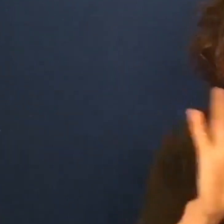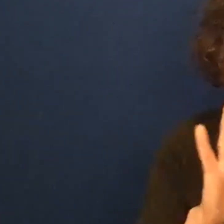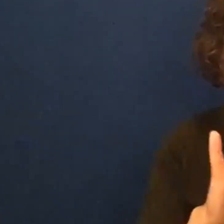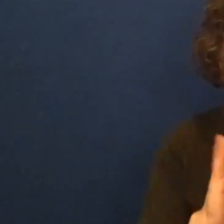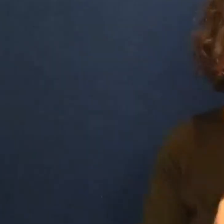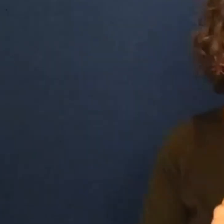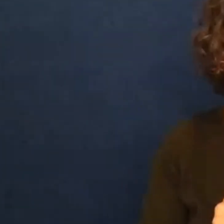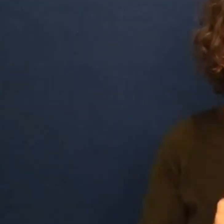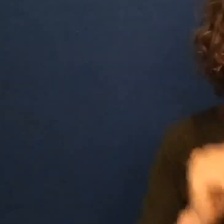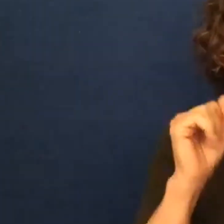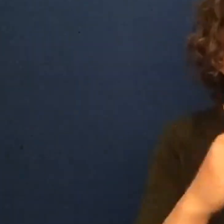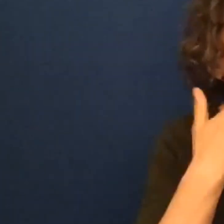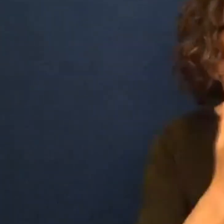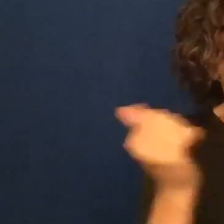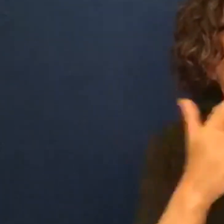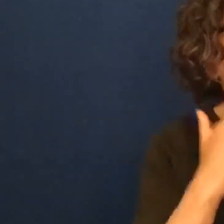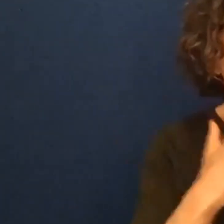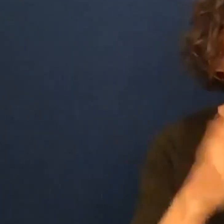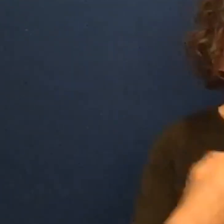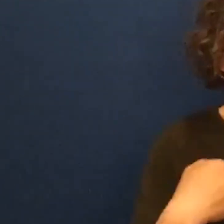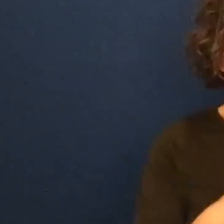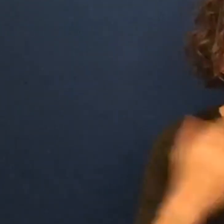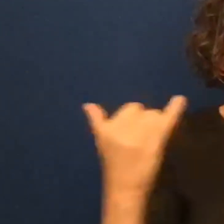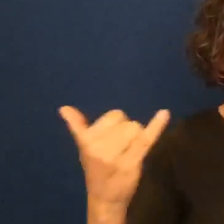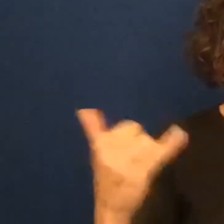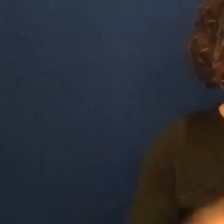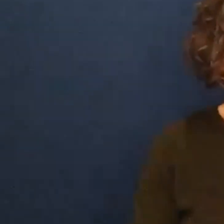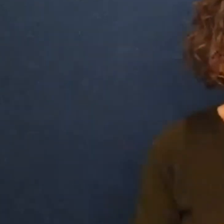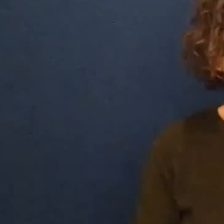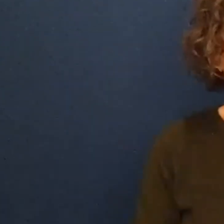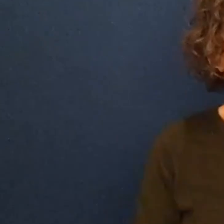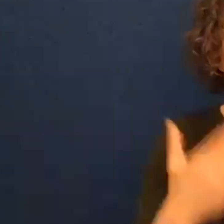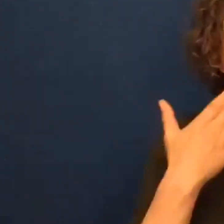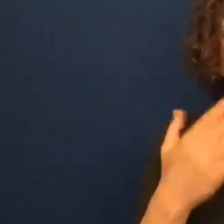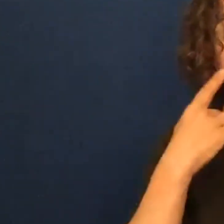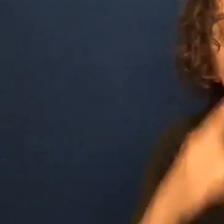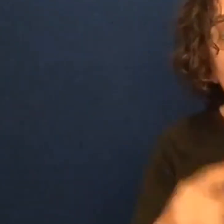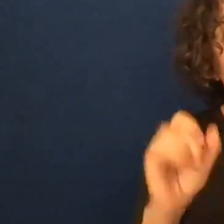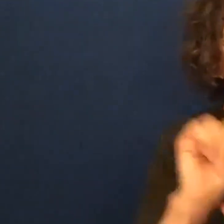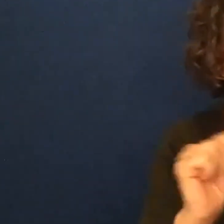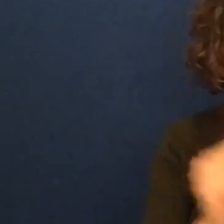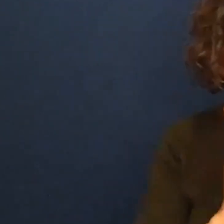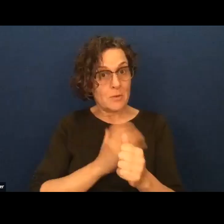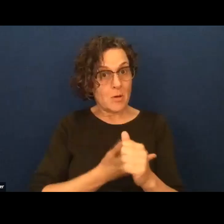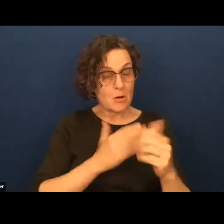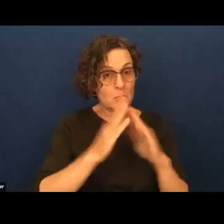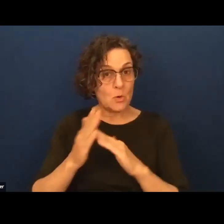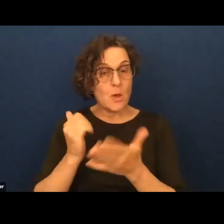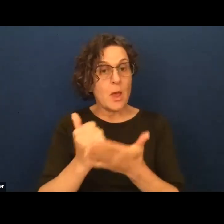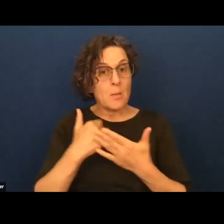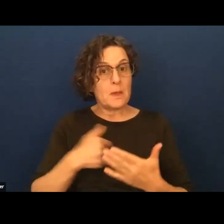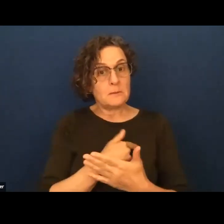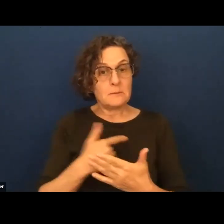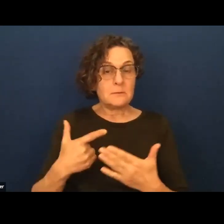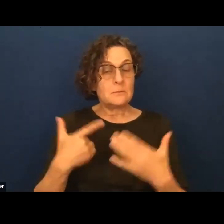Right. Well, thank you everyone for joining us today, and thank you for working with our community to help us all recover.